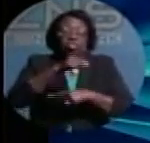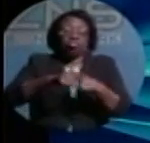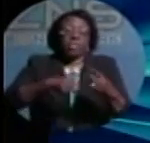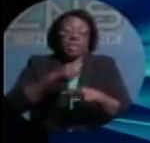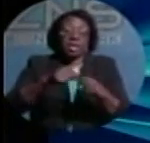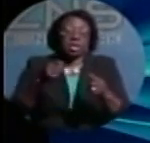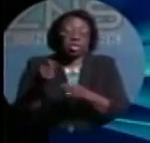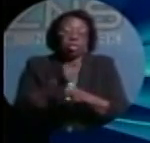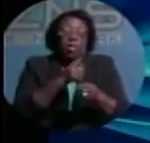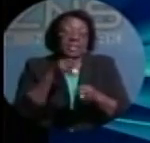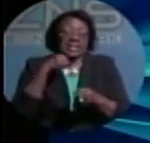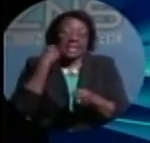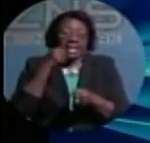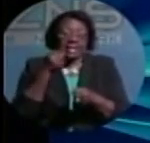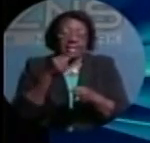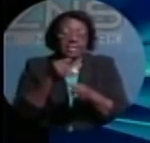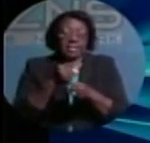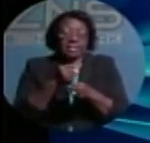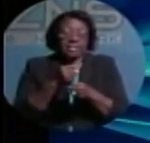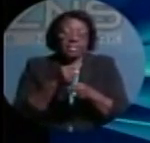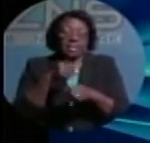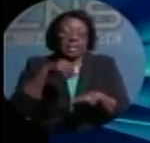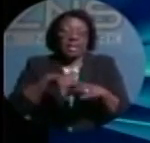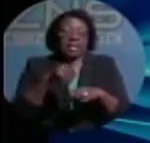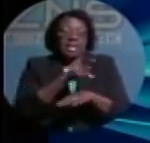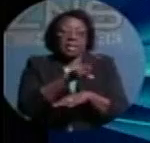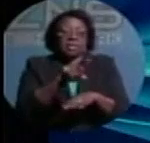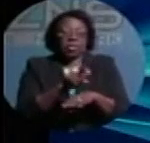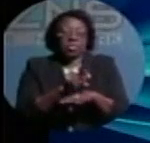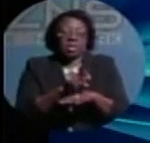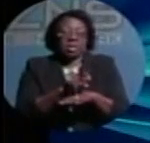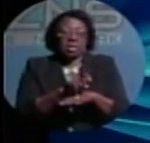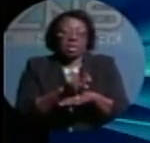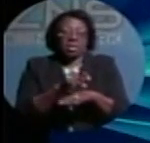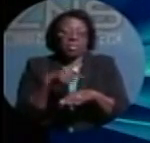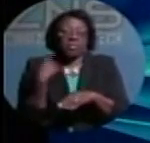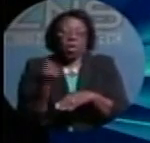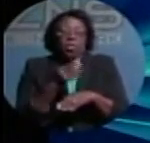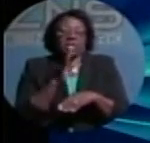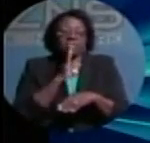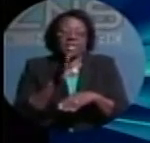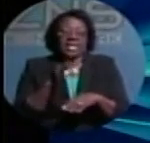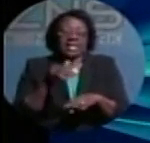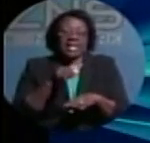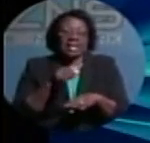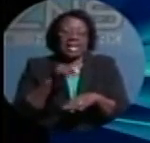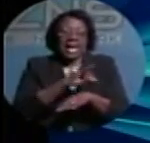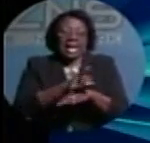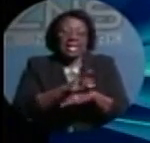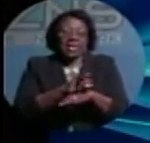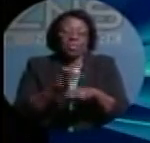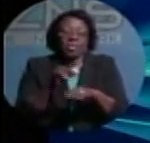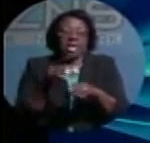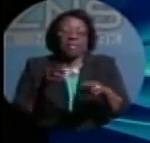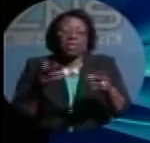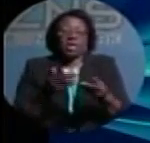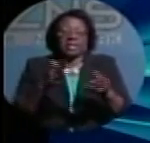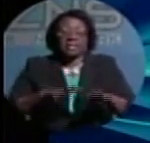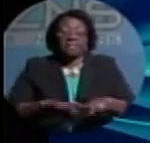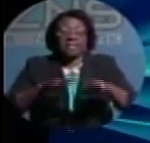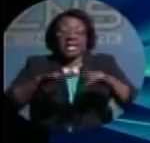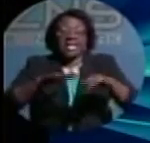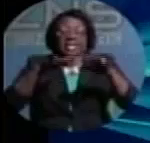Sandy. Julian, Exuma has always been at the area. They always concerned of flooding the low-lying areas,